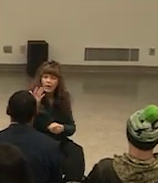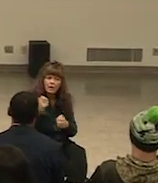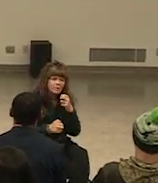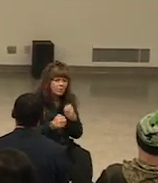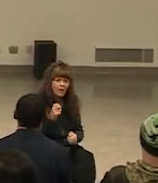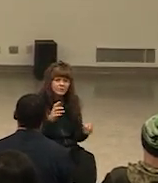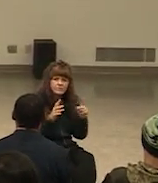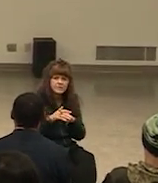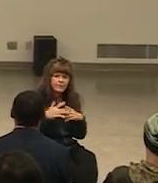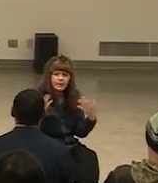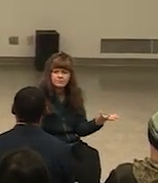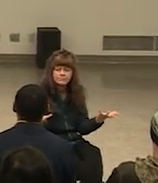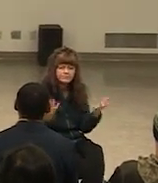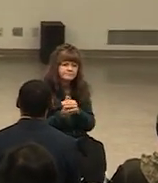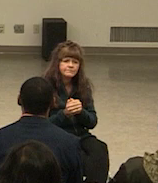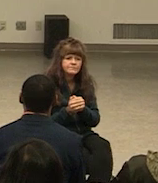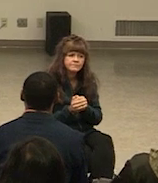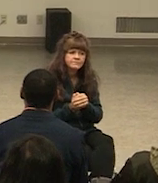What come to mind?